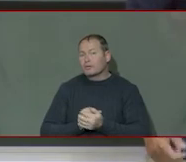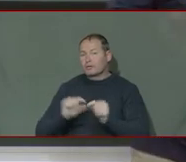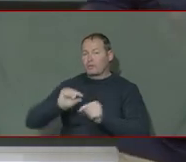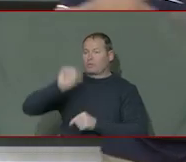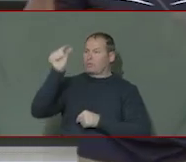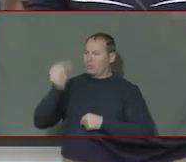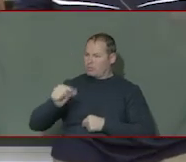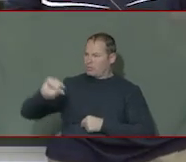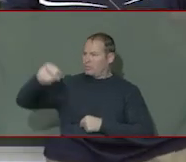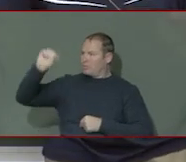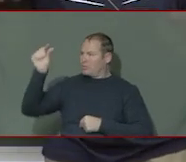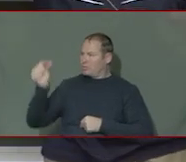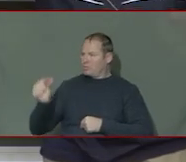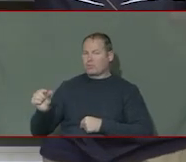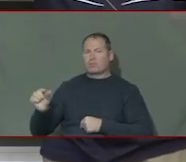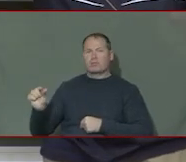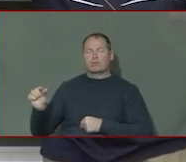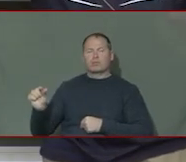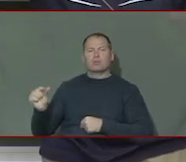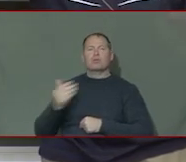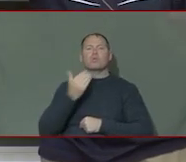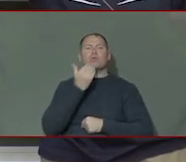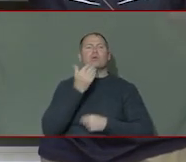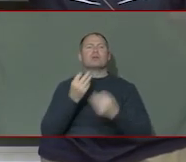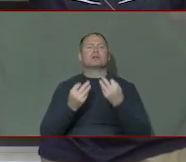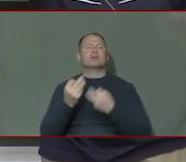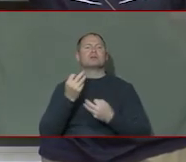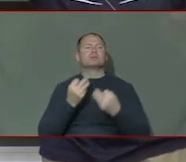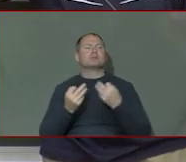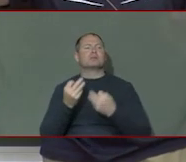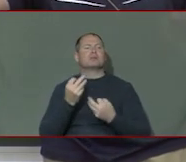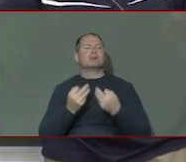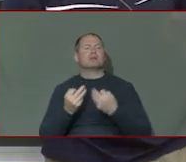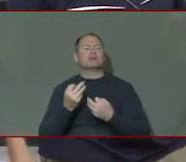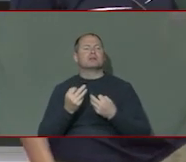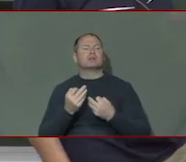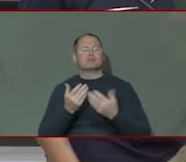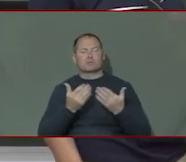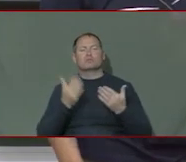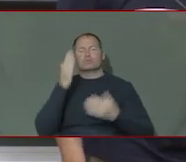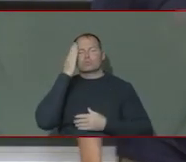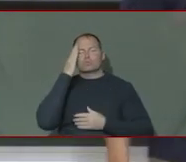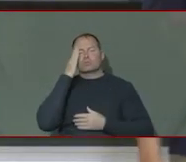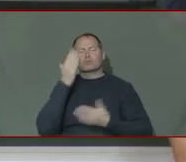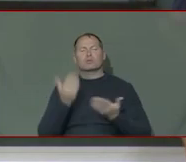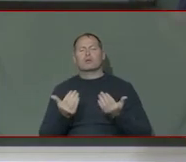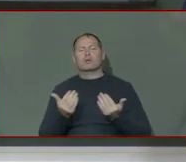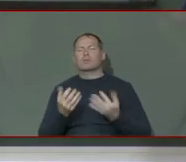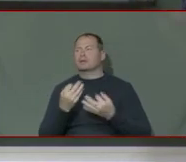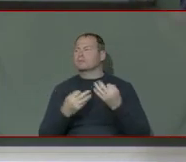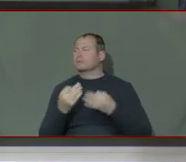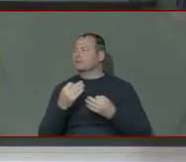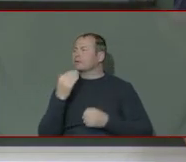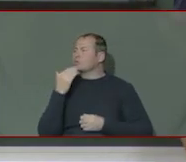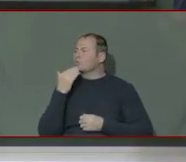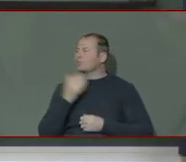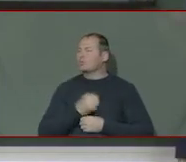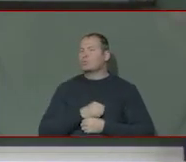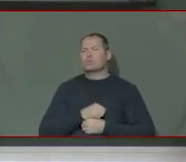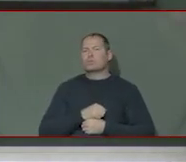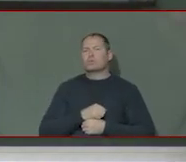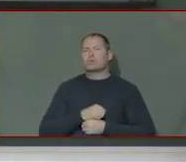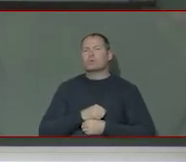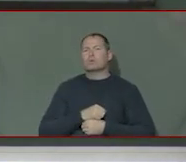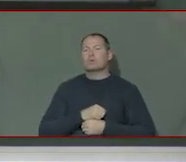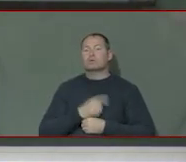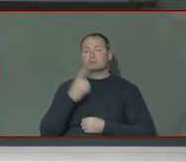Can somebody put it in a sentence, please? Raise the hand. I know you can. How will you put it in a sentence? What I explained here, the